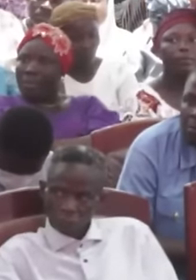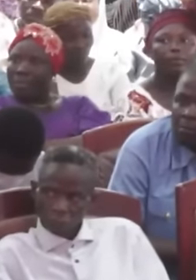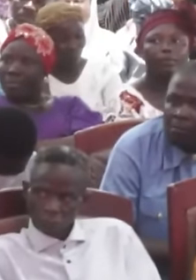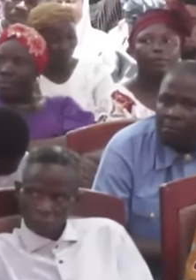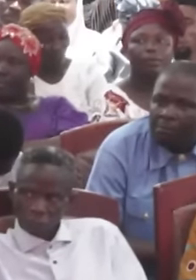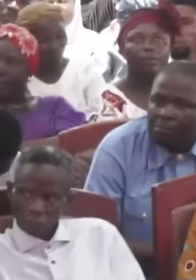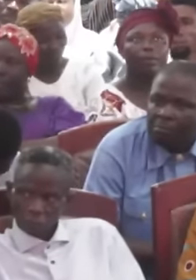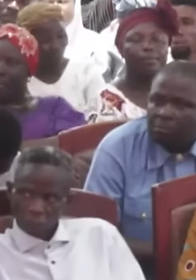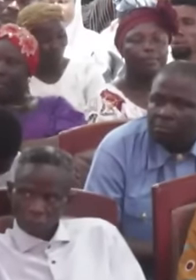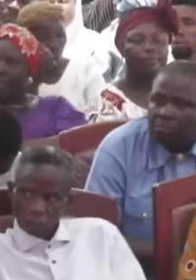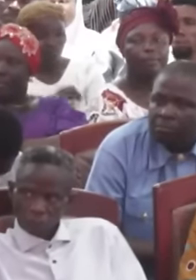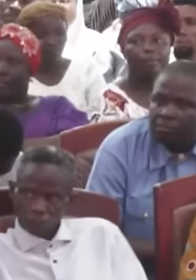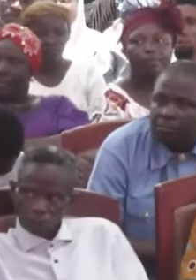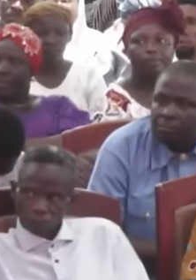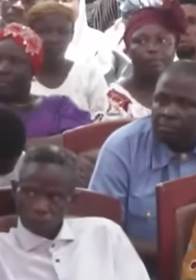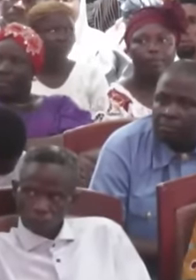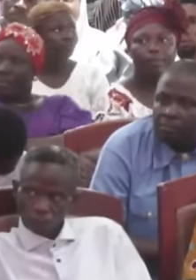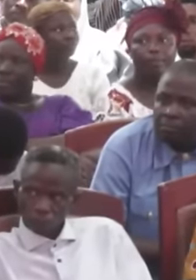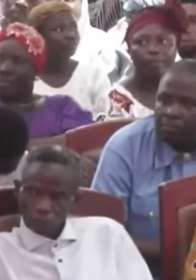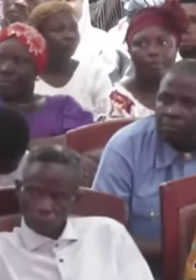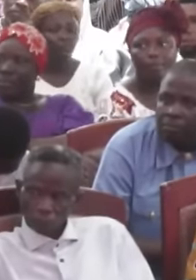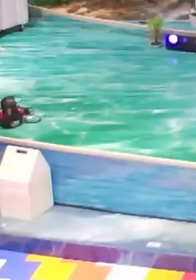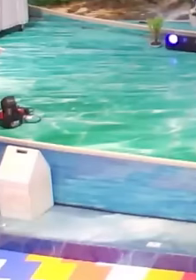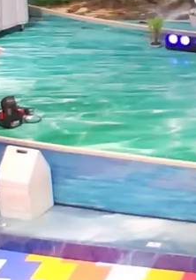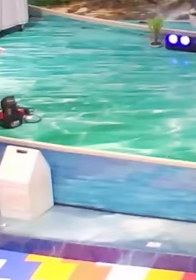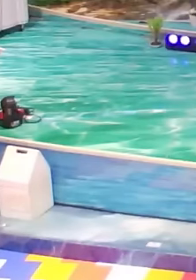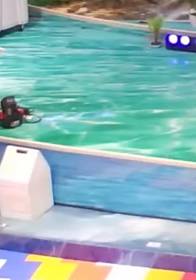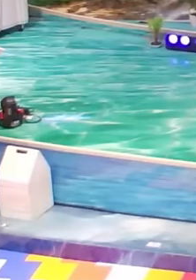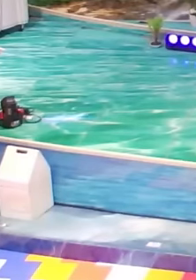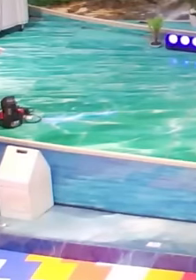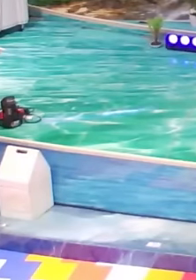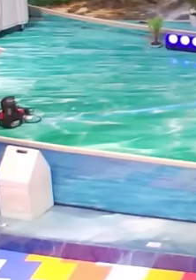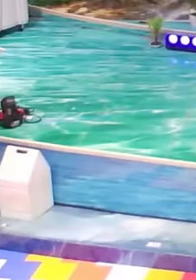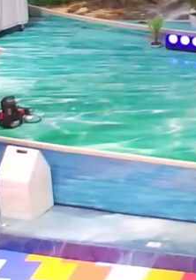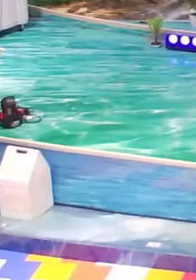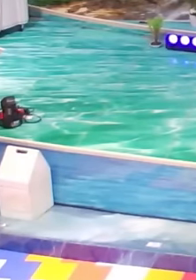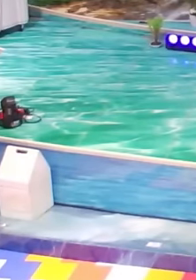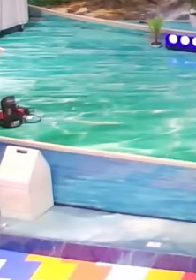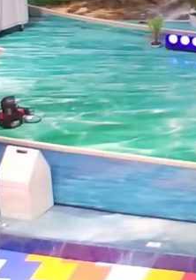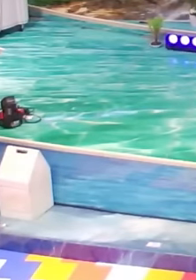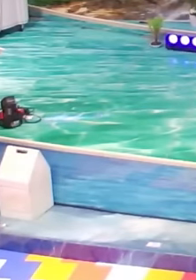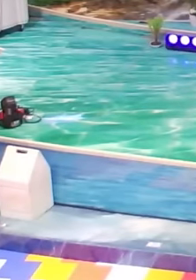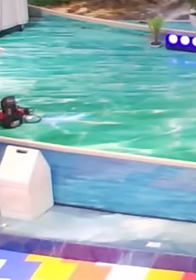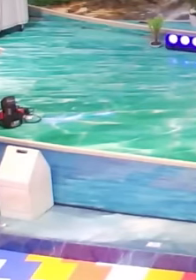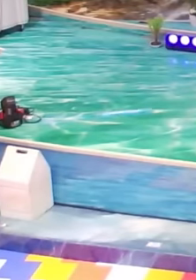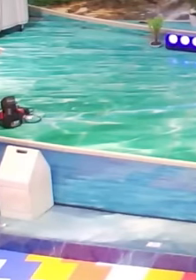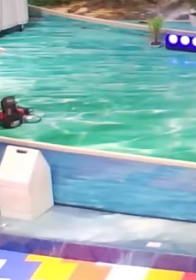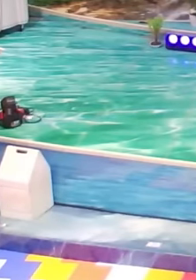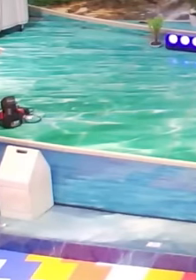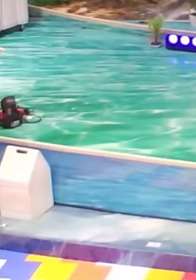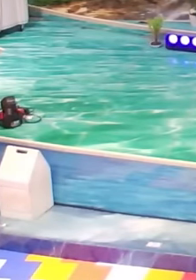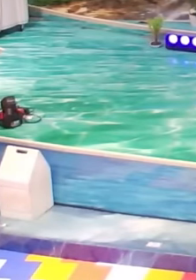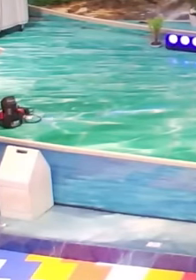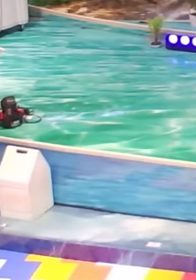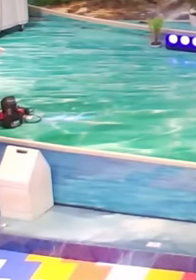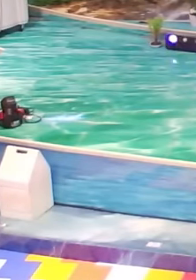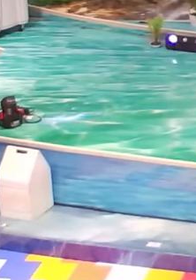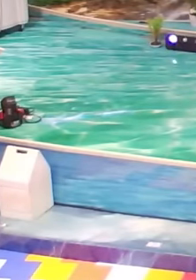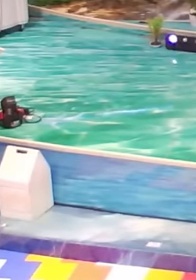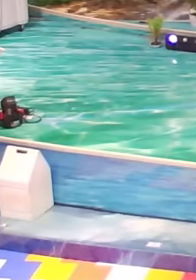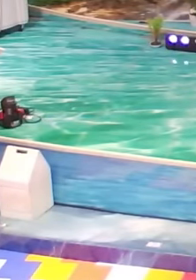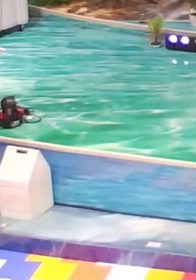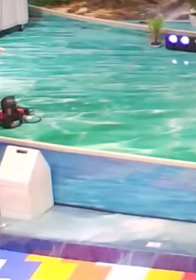to now. Israel, they knew, the Israelites knew that they have God. Egypt,